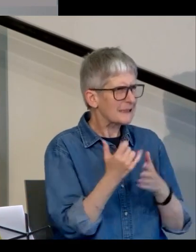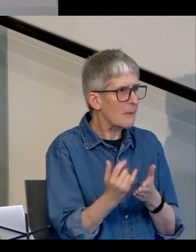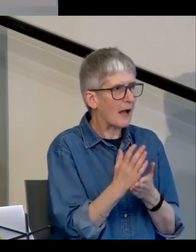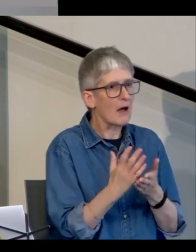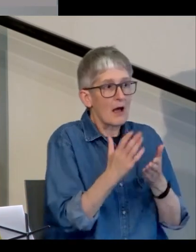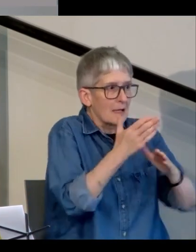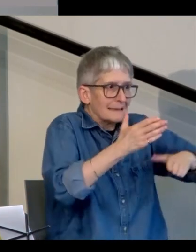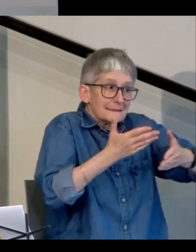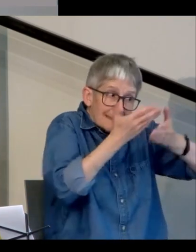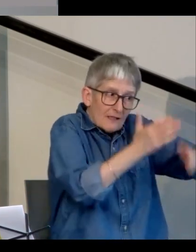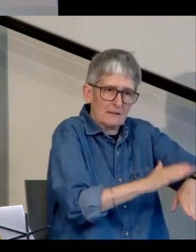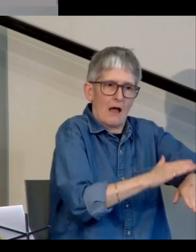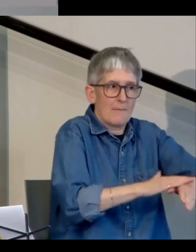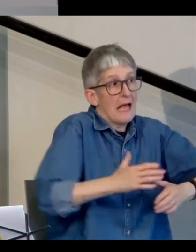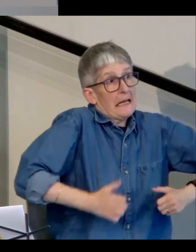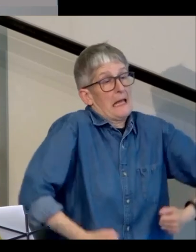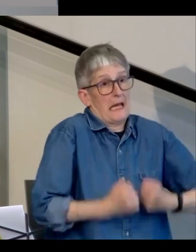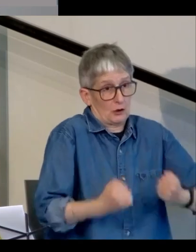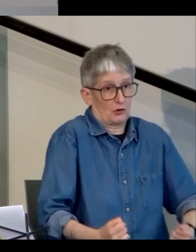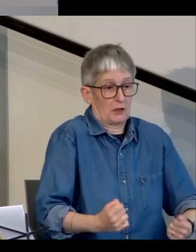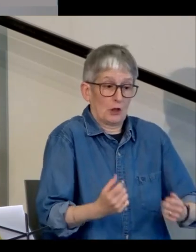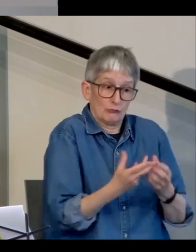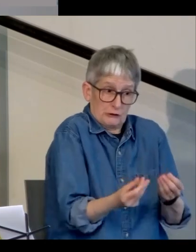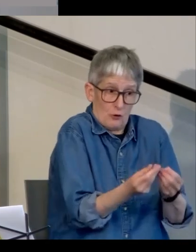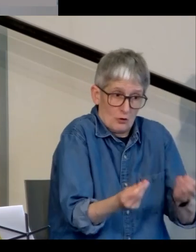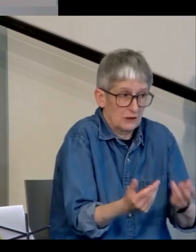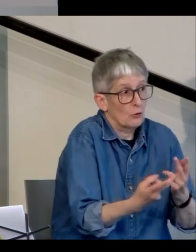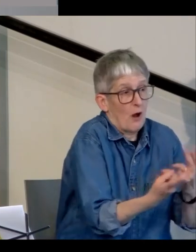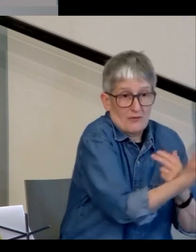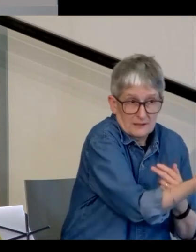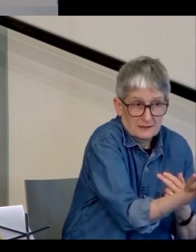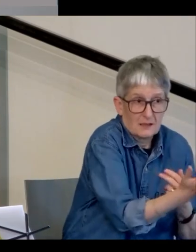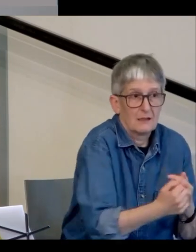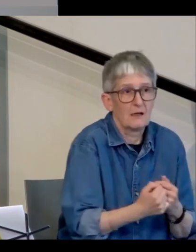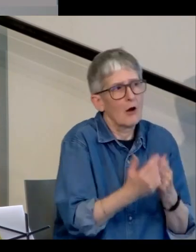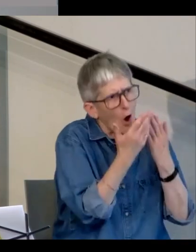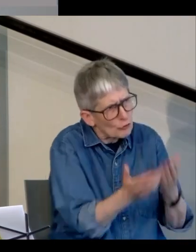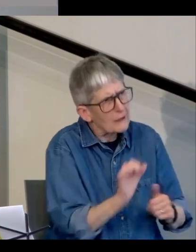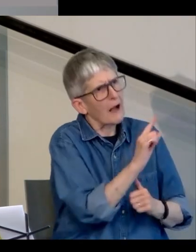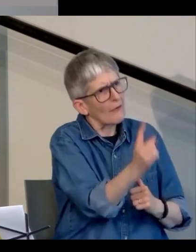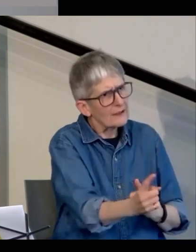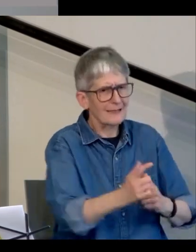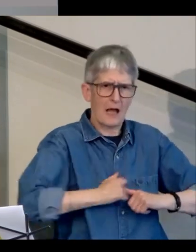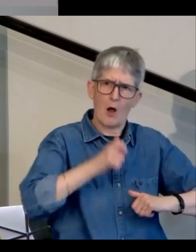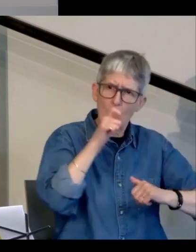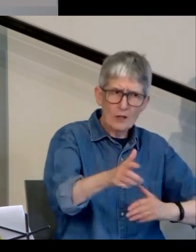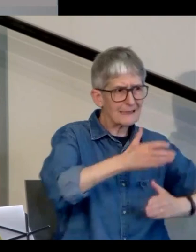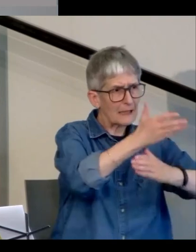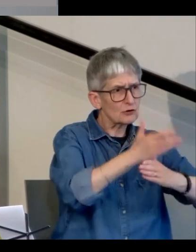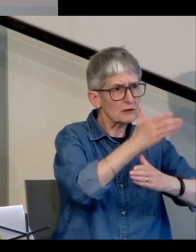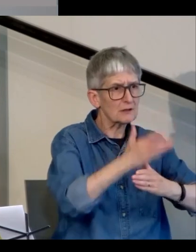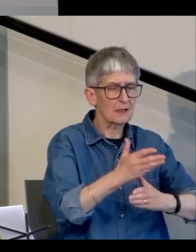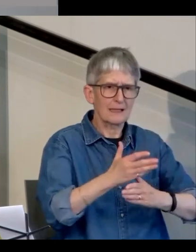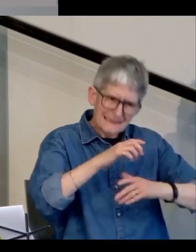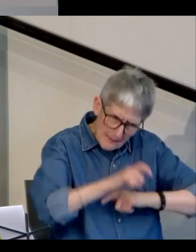investing time and energy and resources in others. It's about honoring others with our words and actions and to